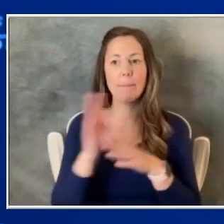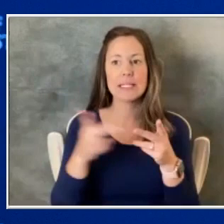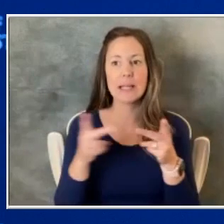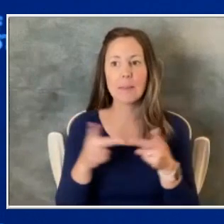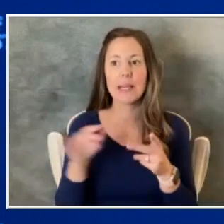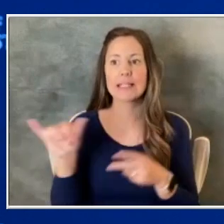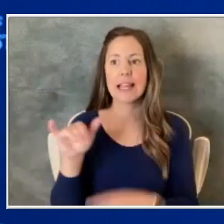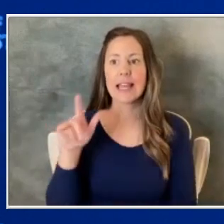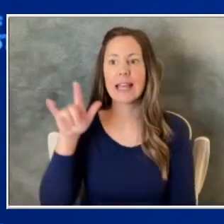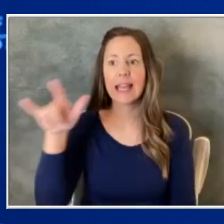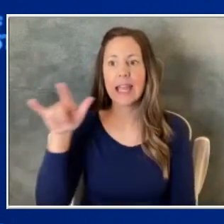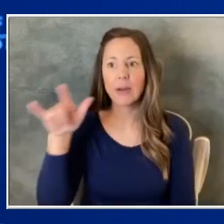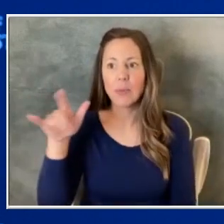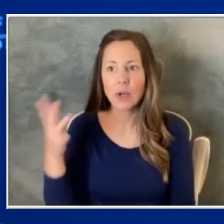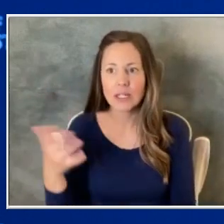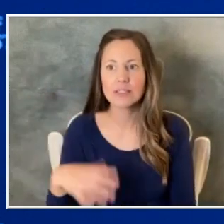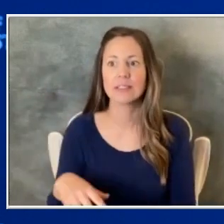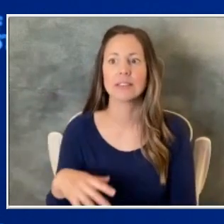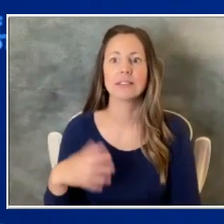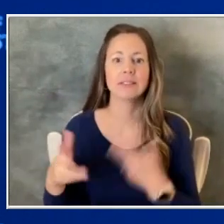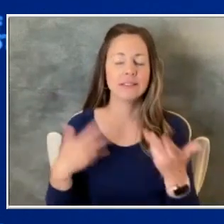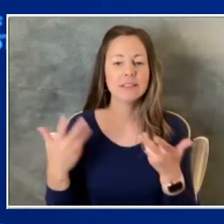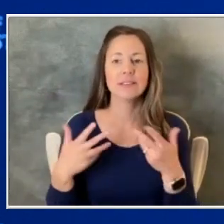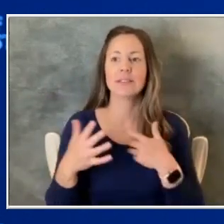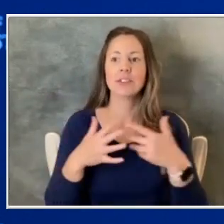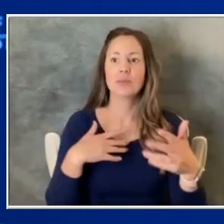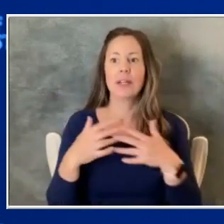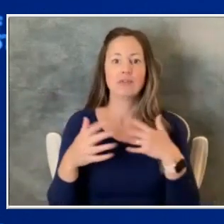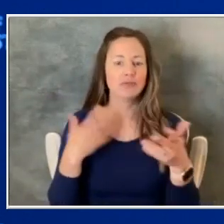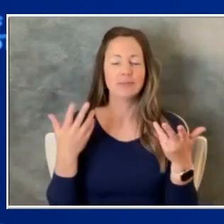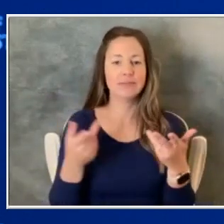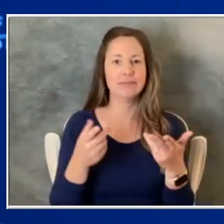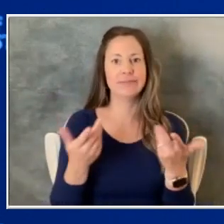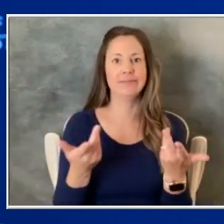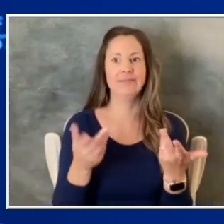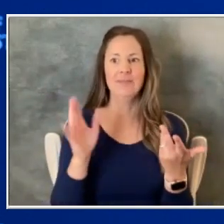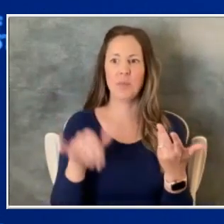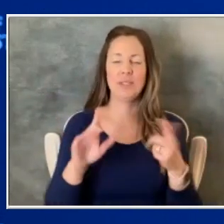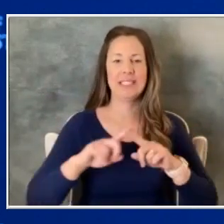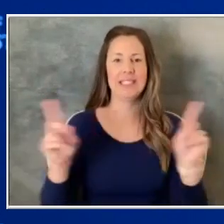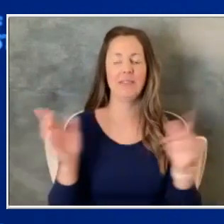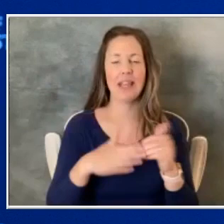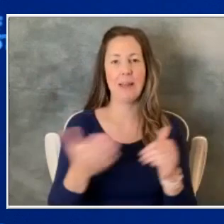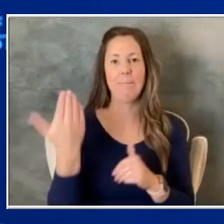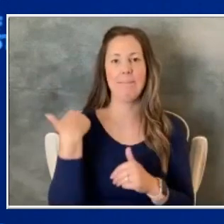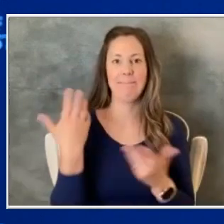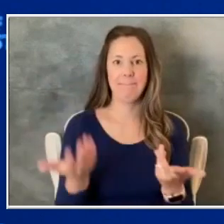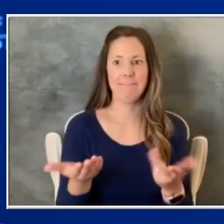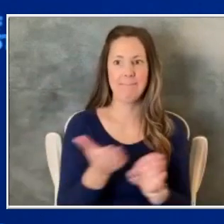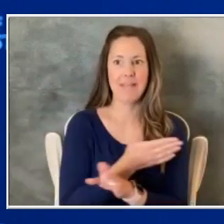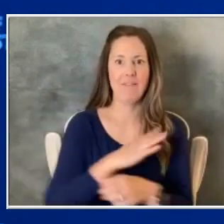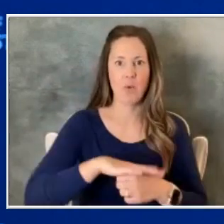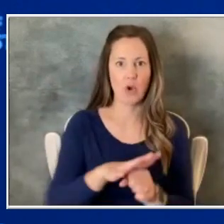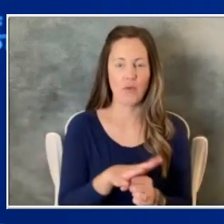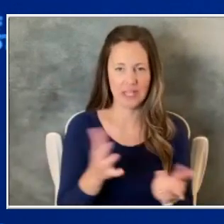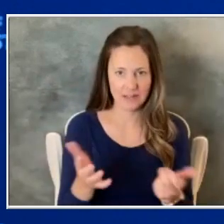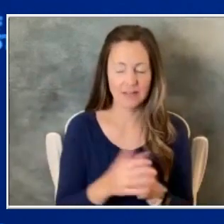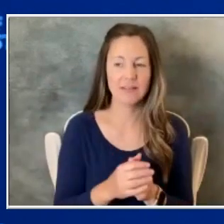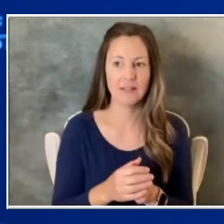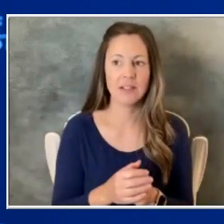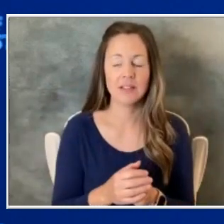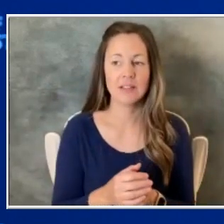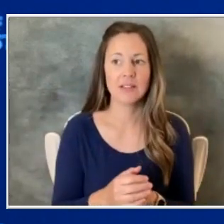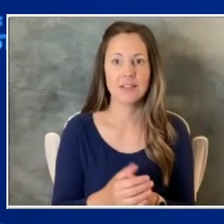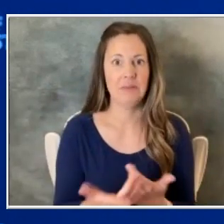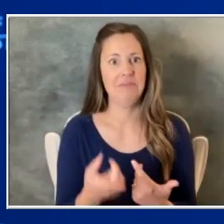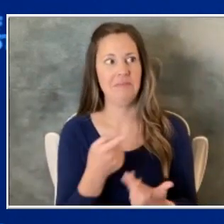concerts or bars just are a little bit different than they were pre-pandemic. And I think this is just some good information saying, those